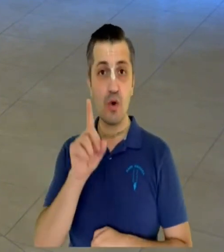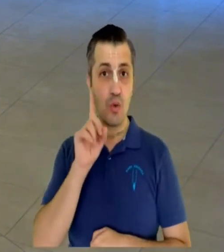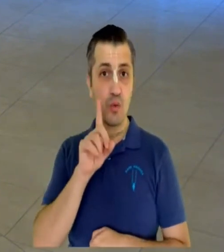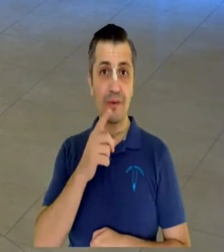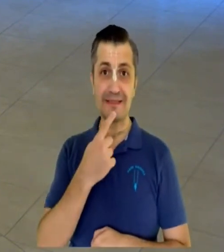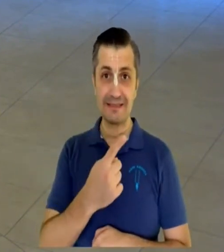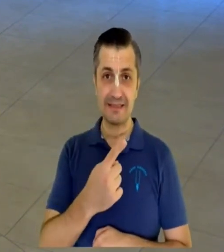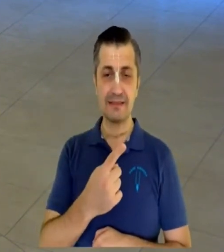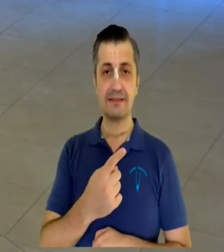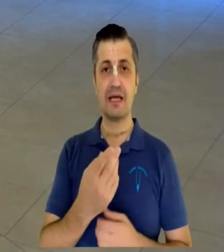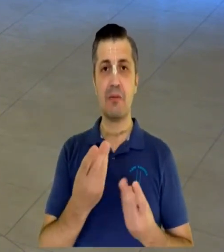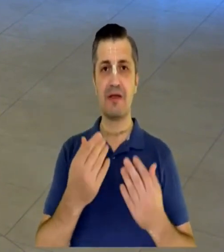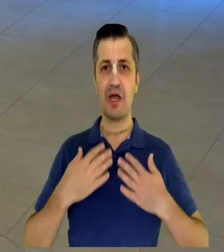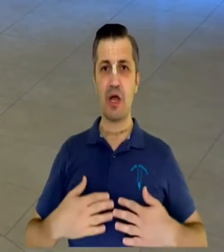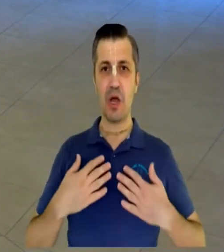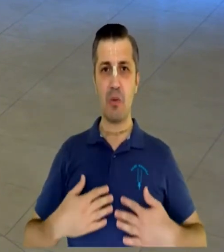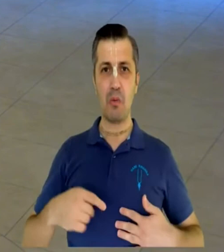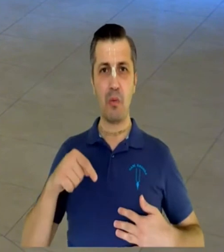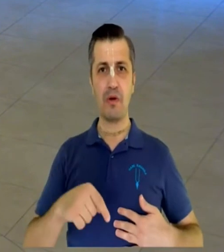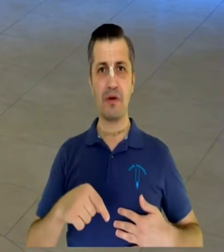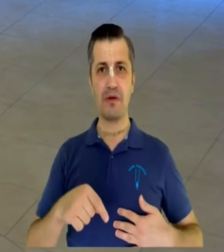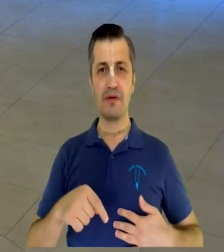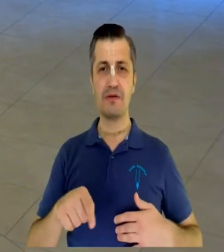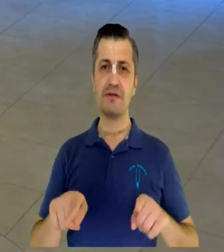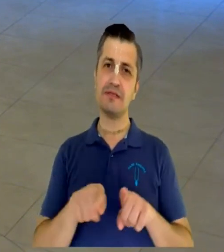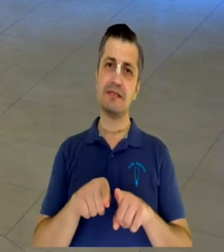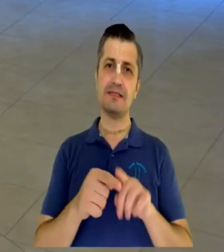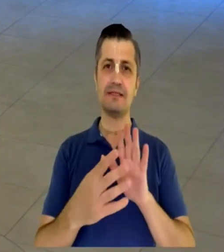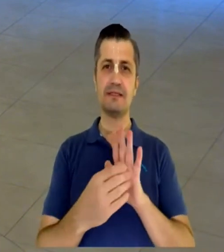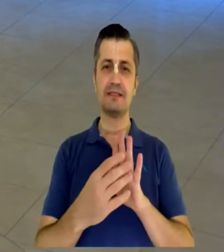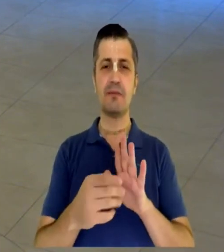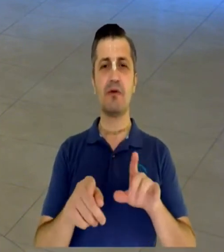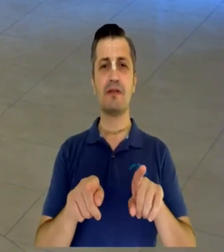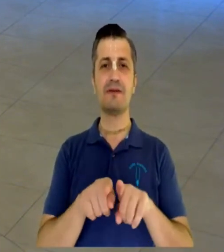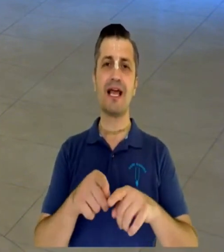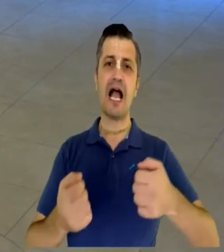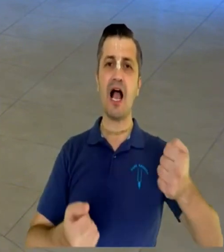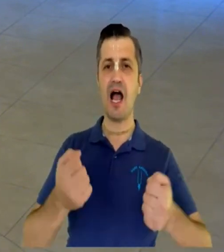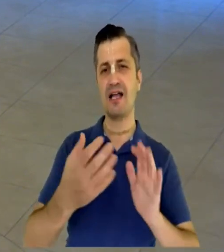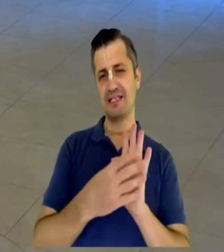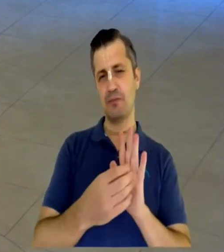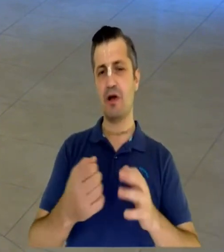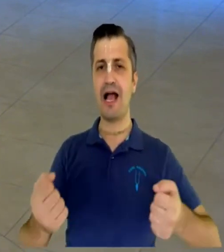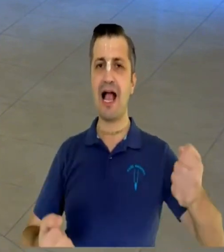body, it's like Srila Prabhupada gives the example that it's like a car. And we